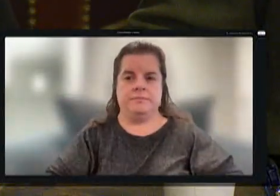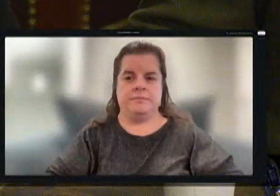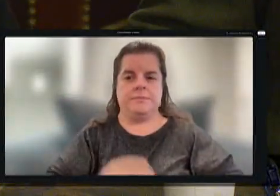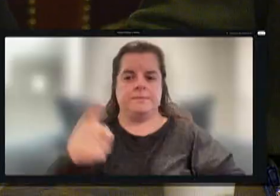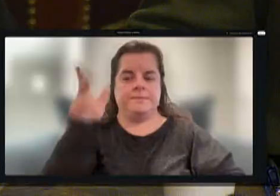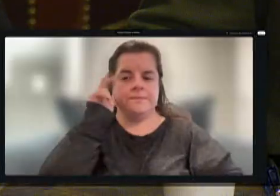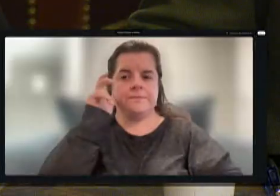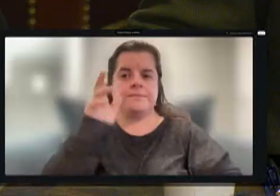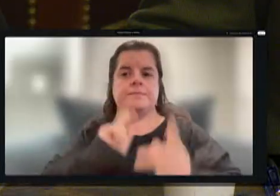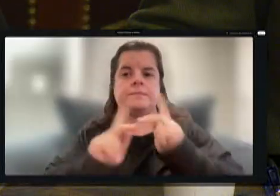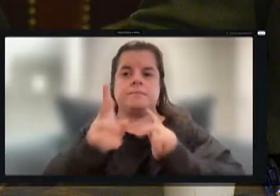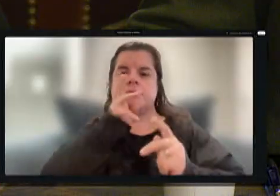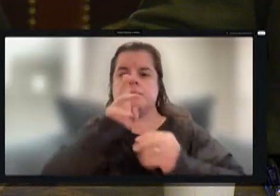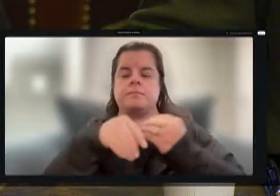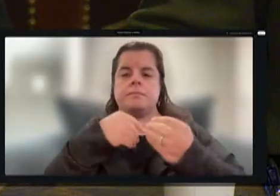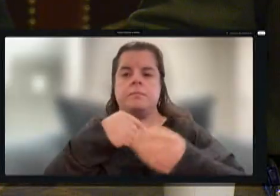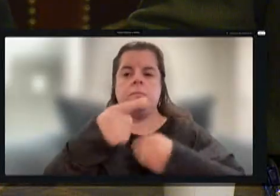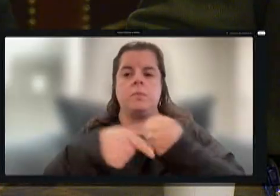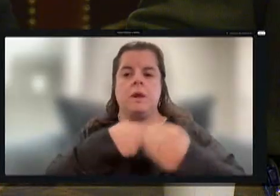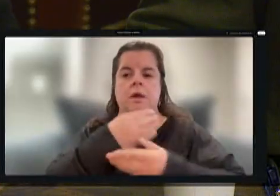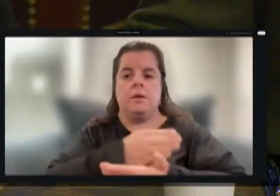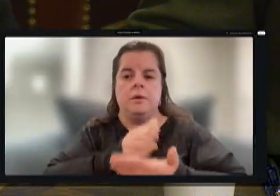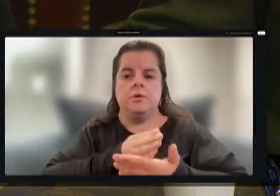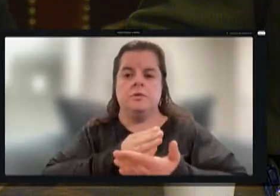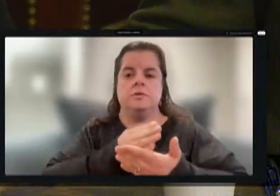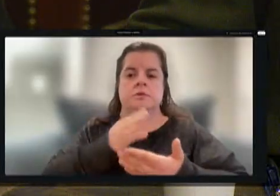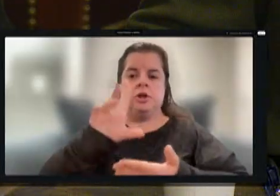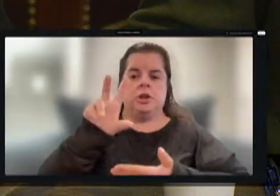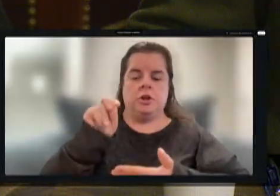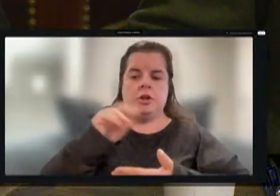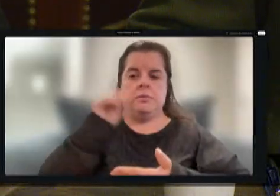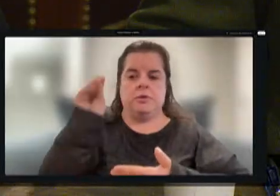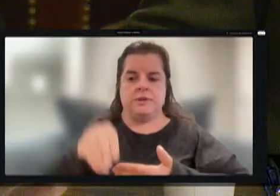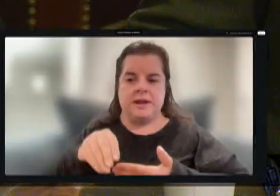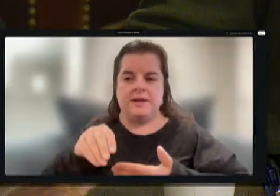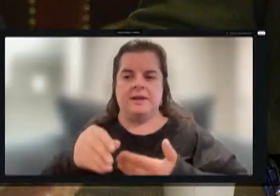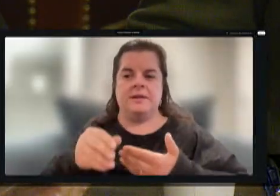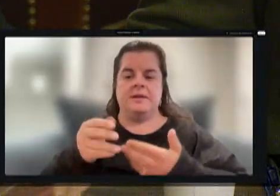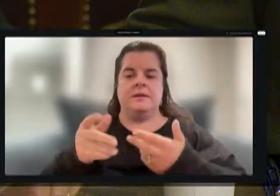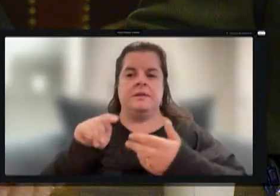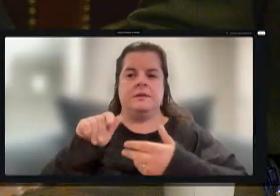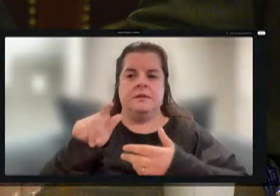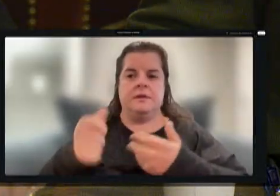about the budget and the possible 30% tax increase, and our residents are,